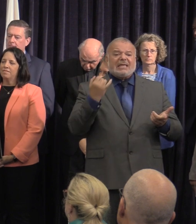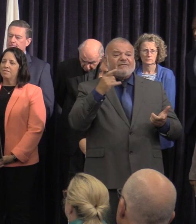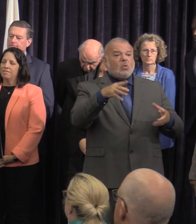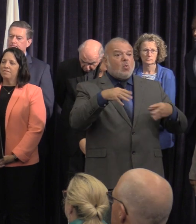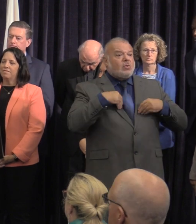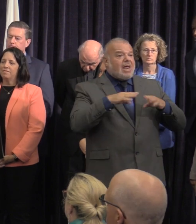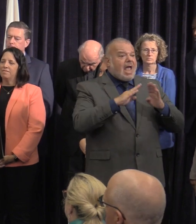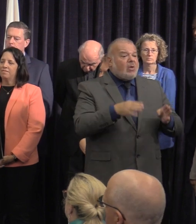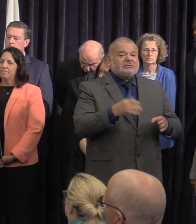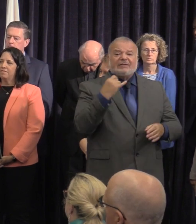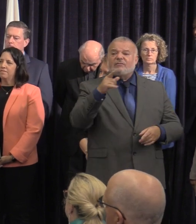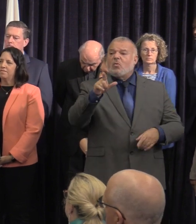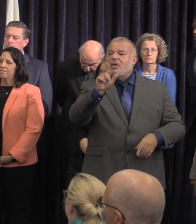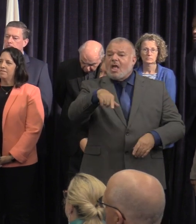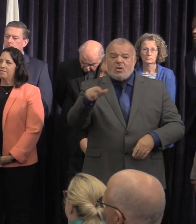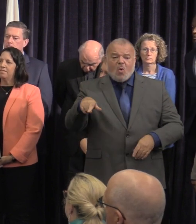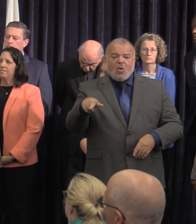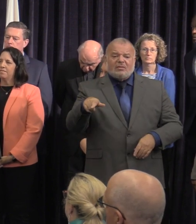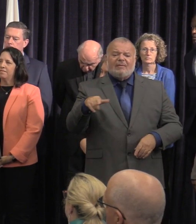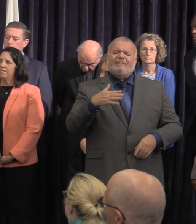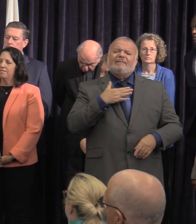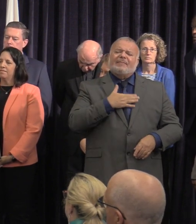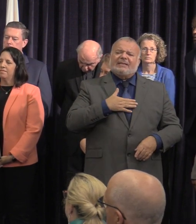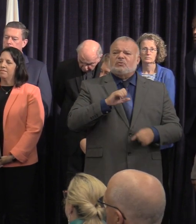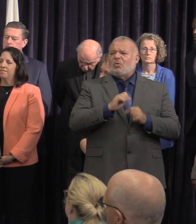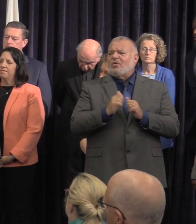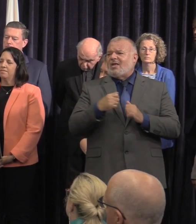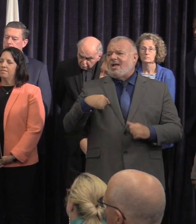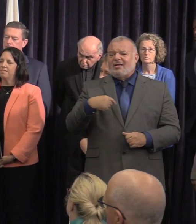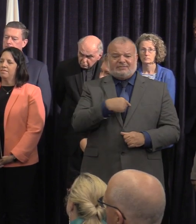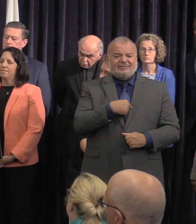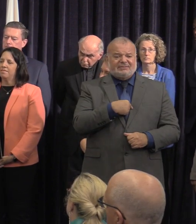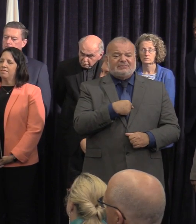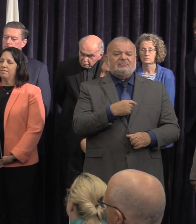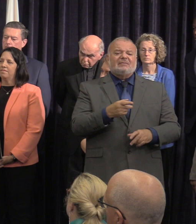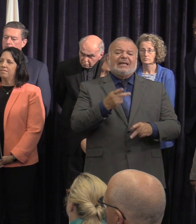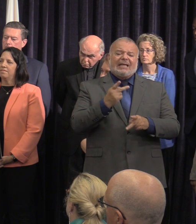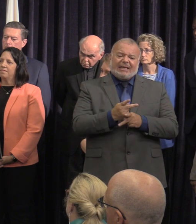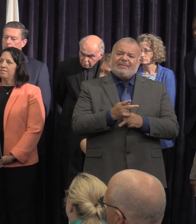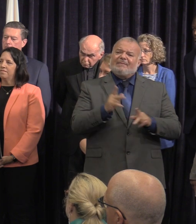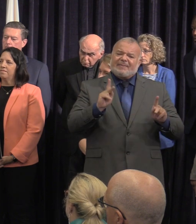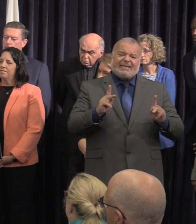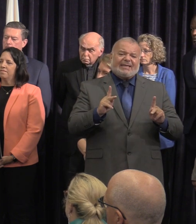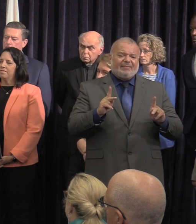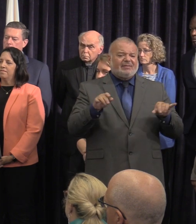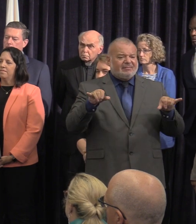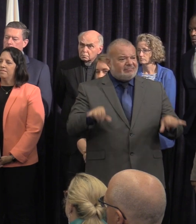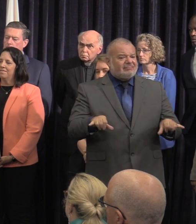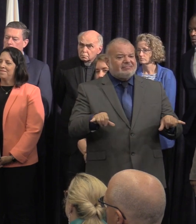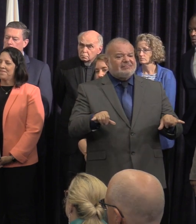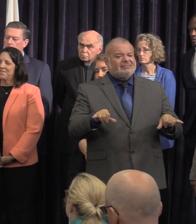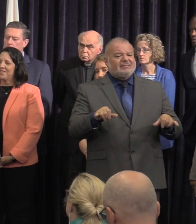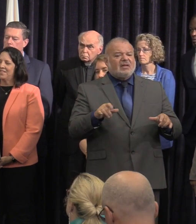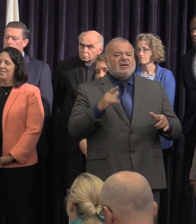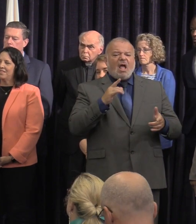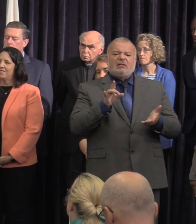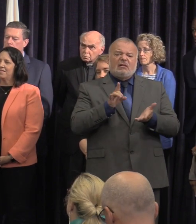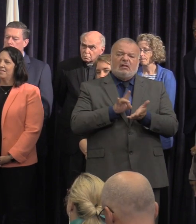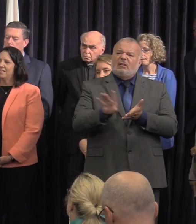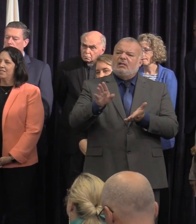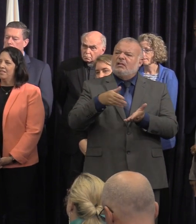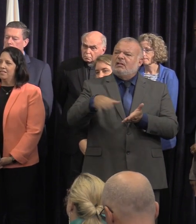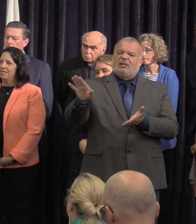work with our programs to preserve the tenancies. We ask all the advocacy groups, the faith